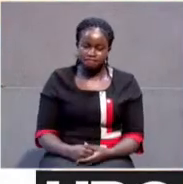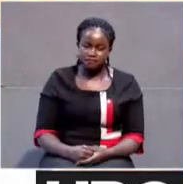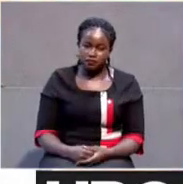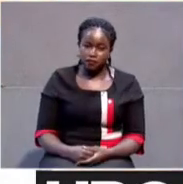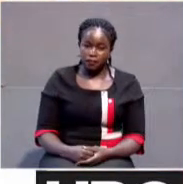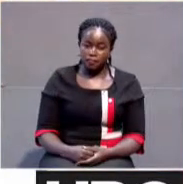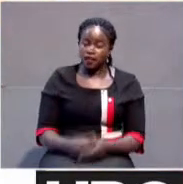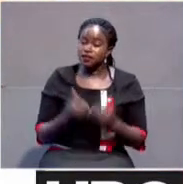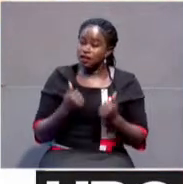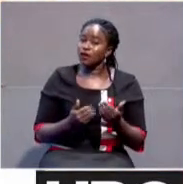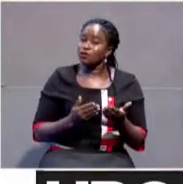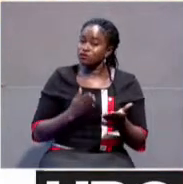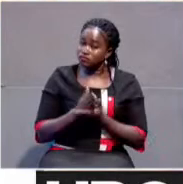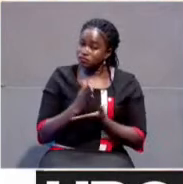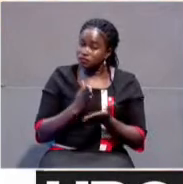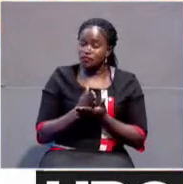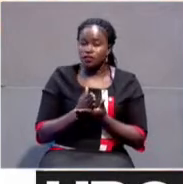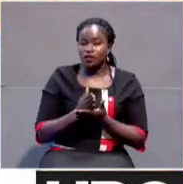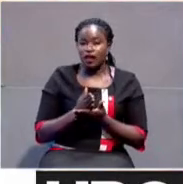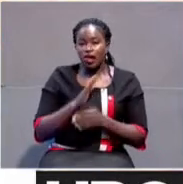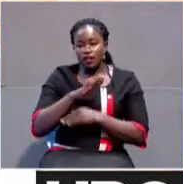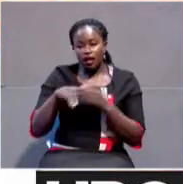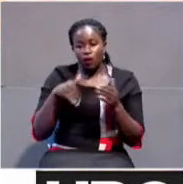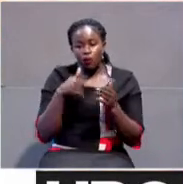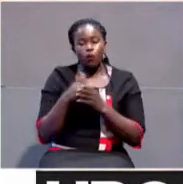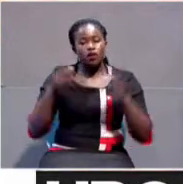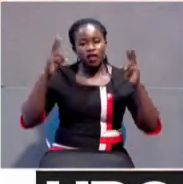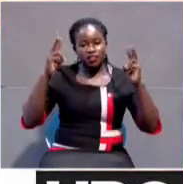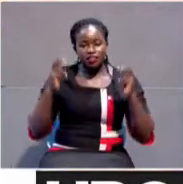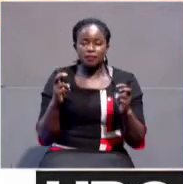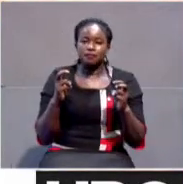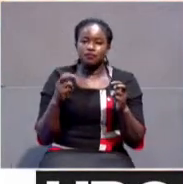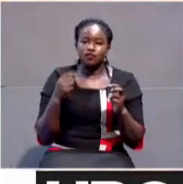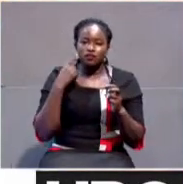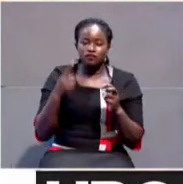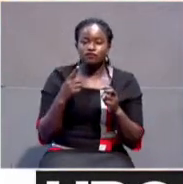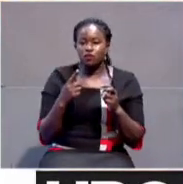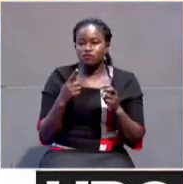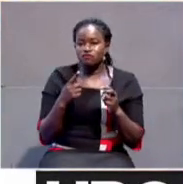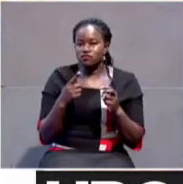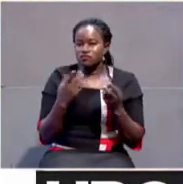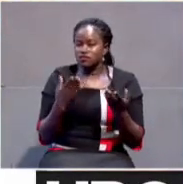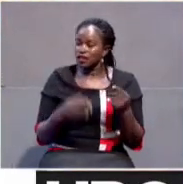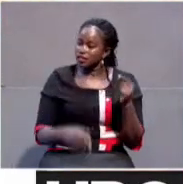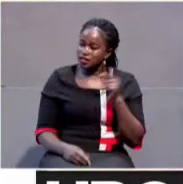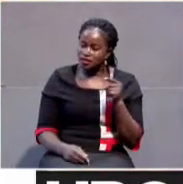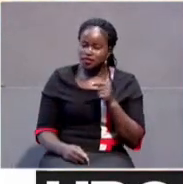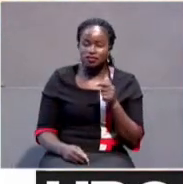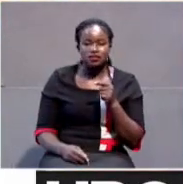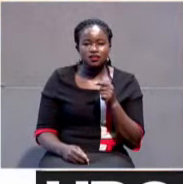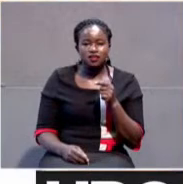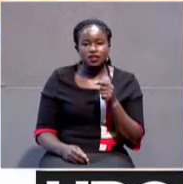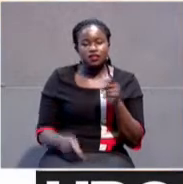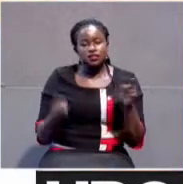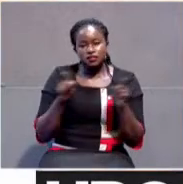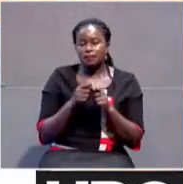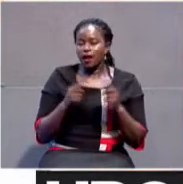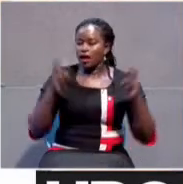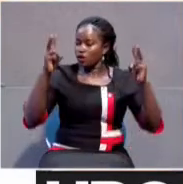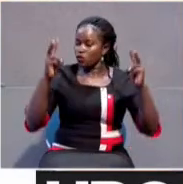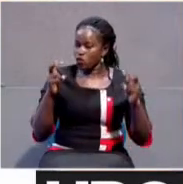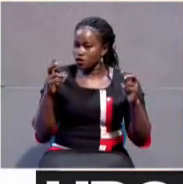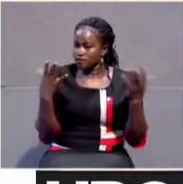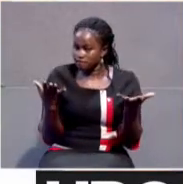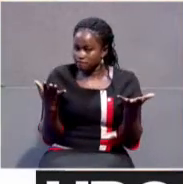2040. In fact, the overall theme of NDP3 is, and I quote,